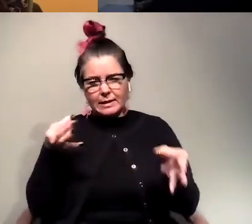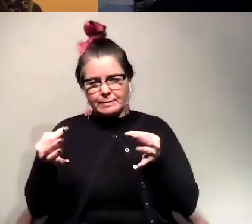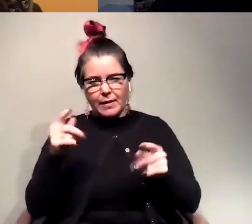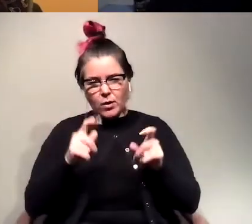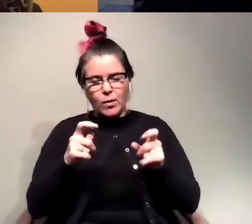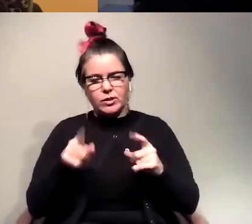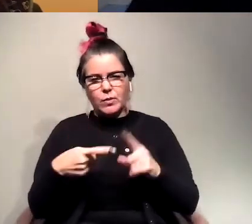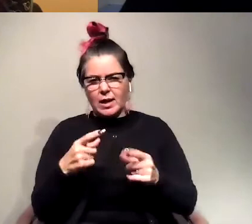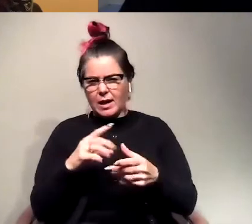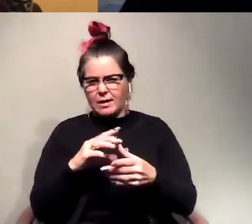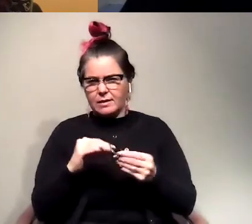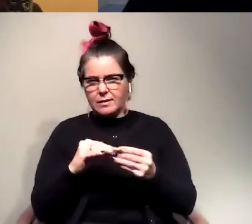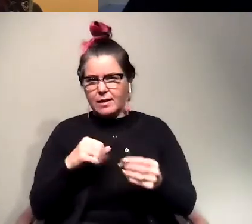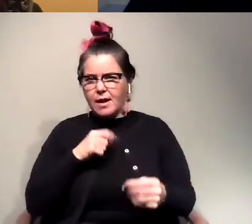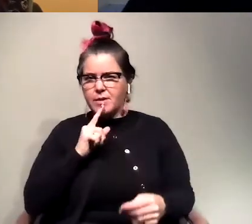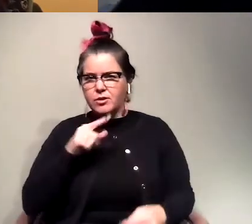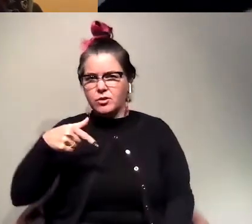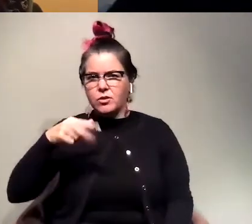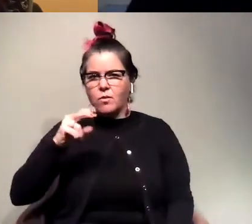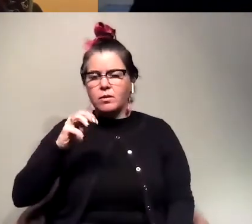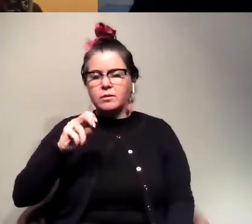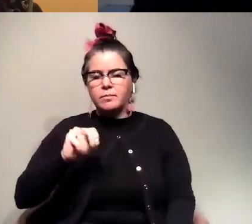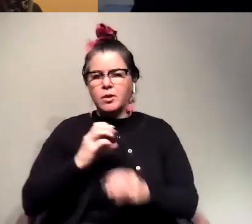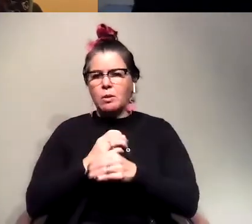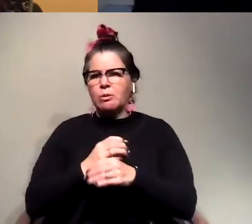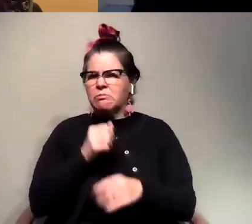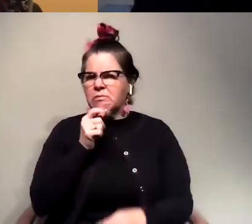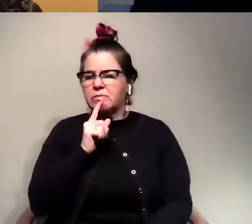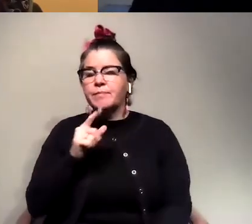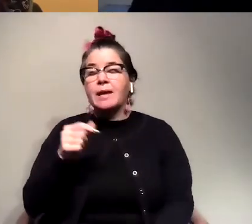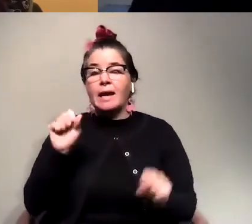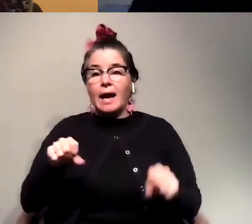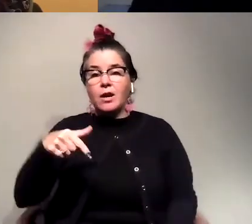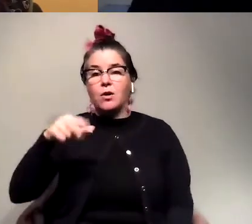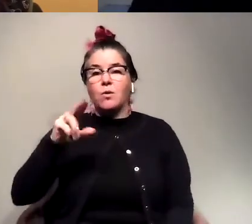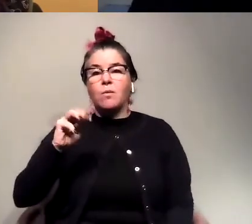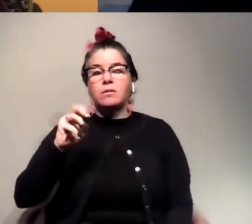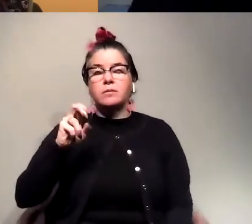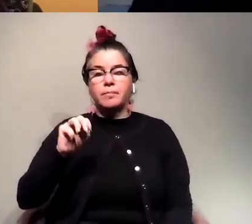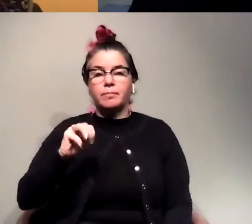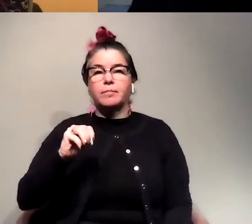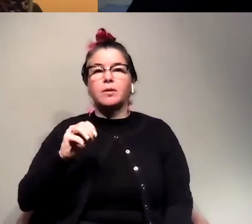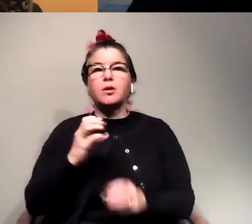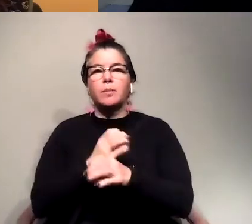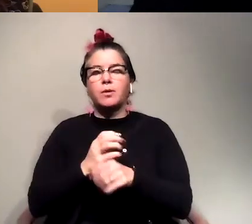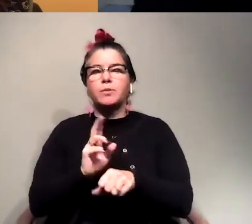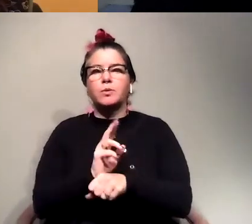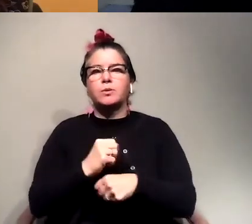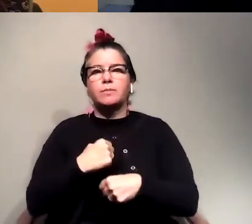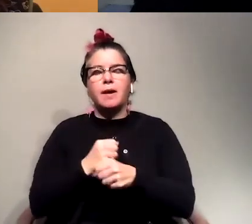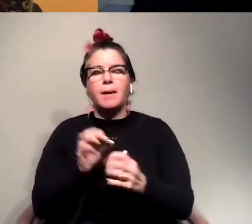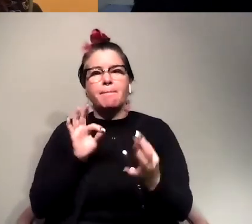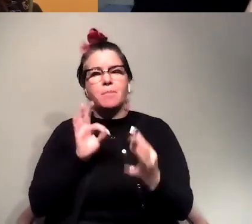after, because I don't know what quantum computers are, but can quantum computers be used to create perfect artificial